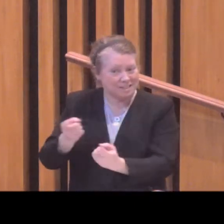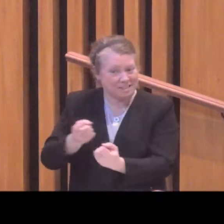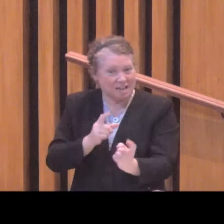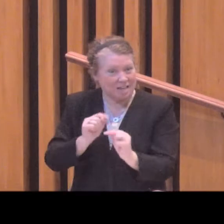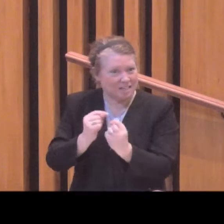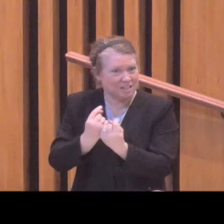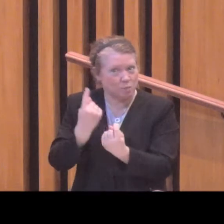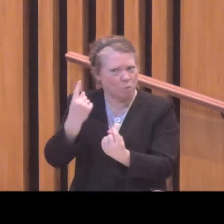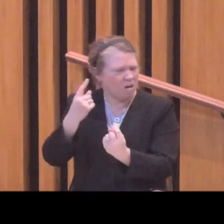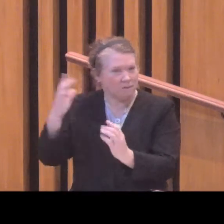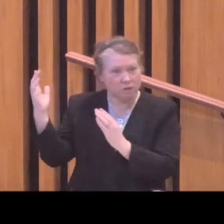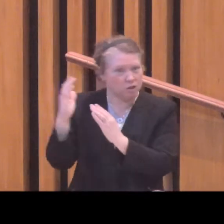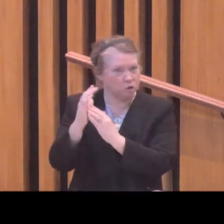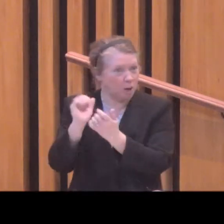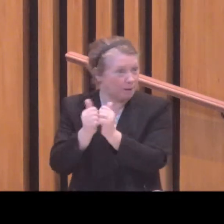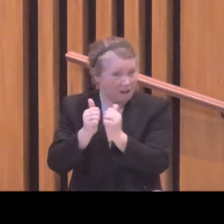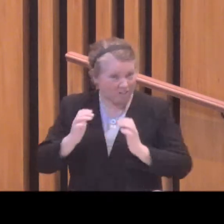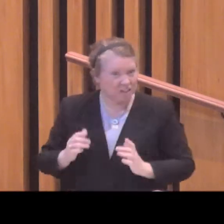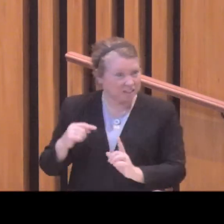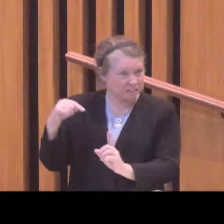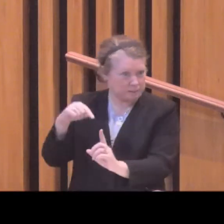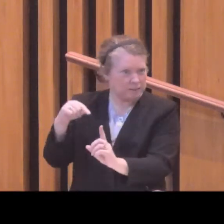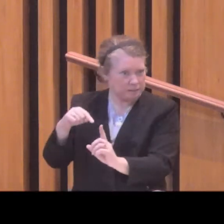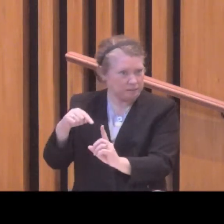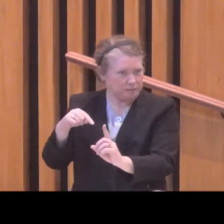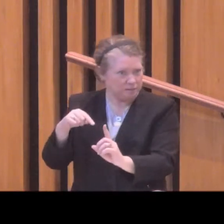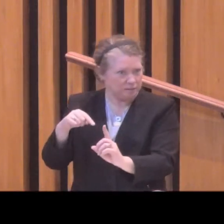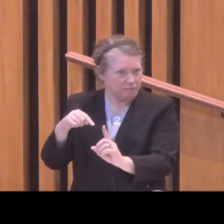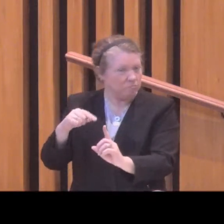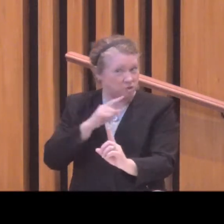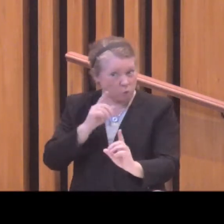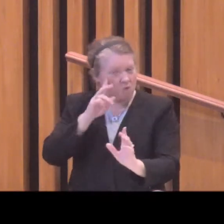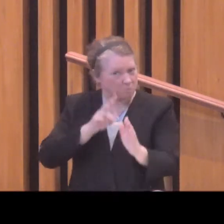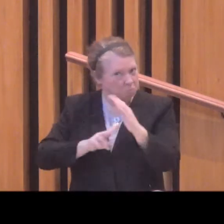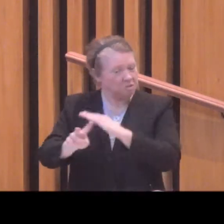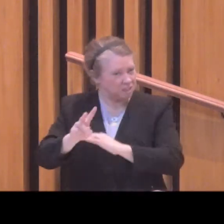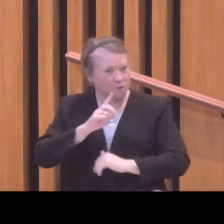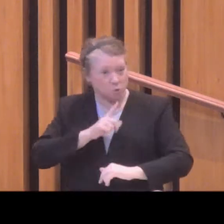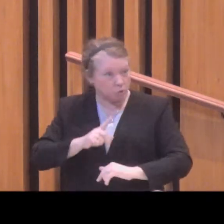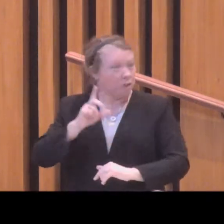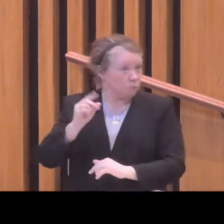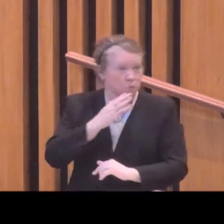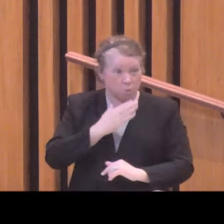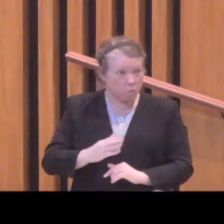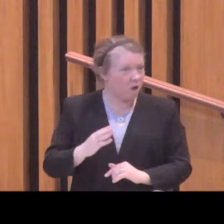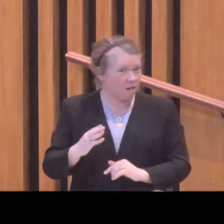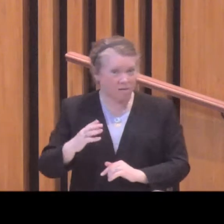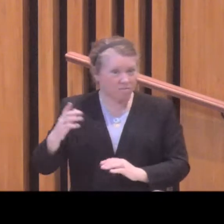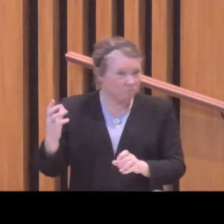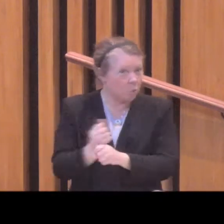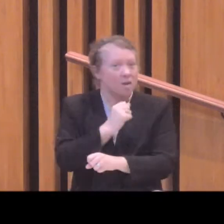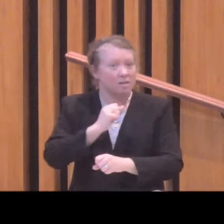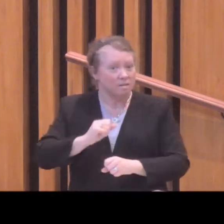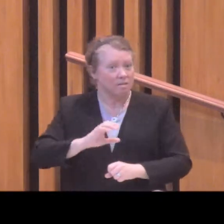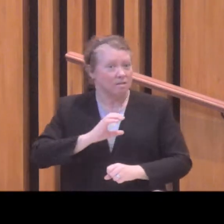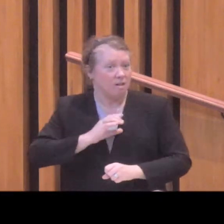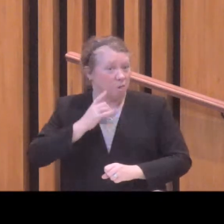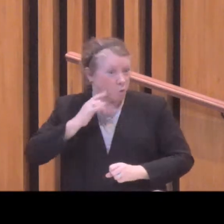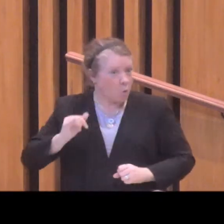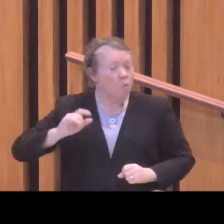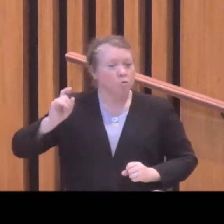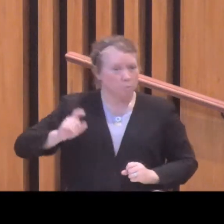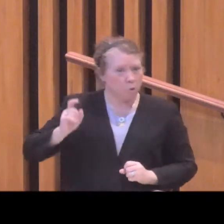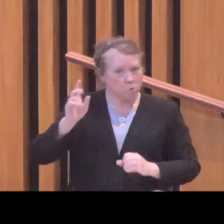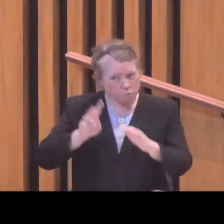and she was the one that was to truly perform well so that we would win a gold medal. But the first